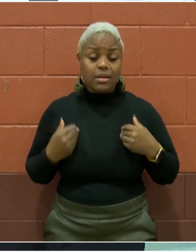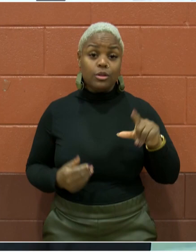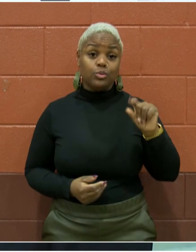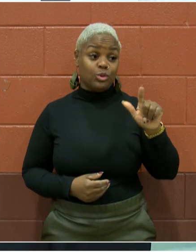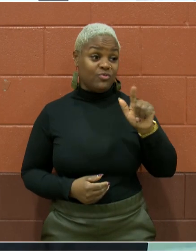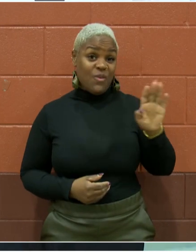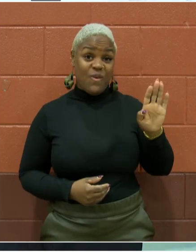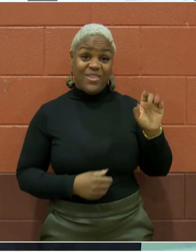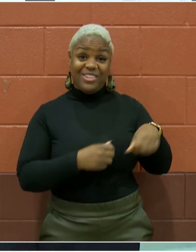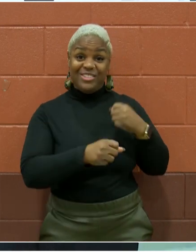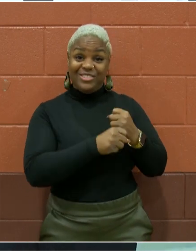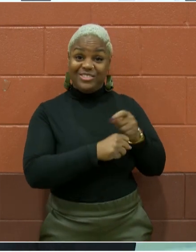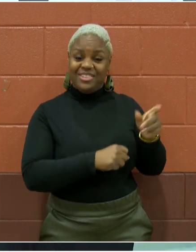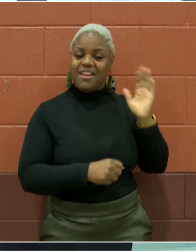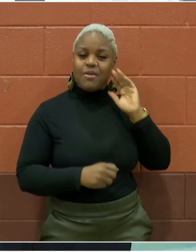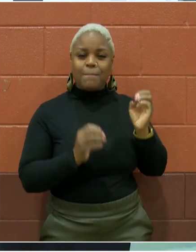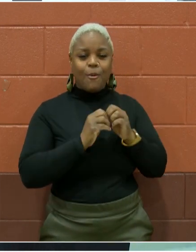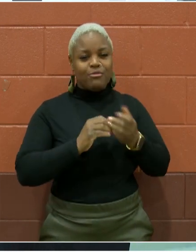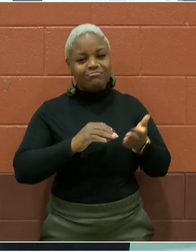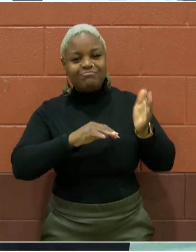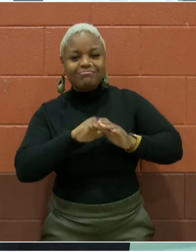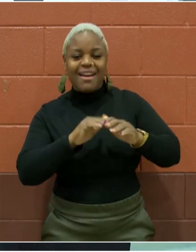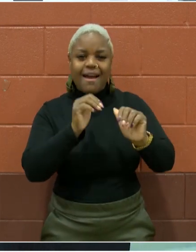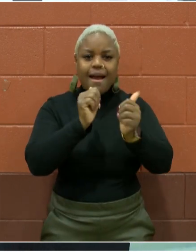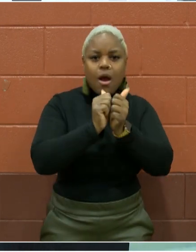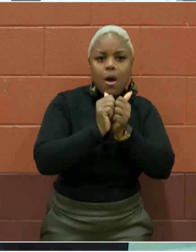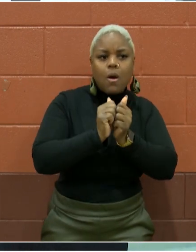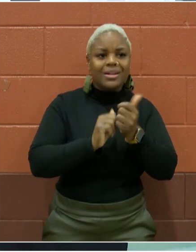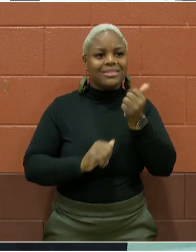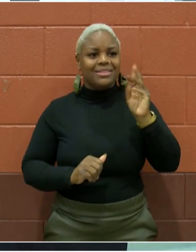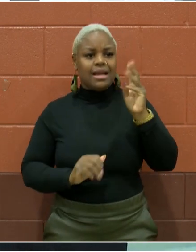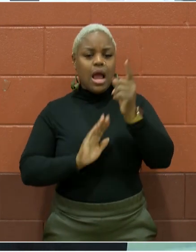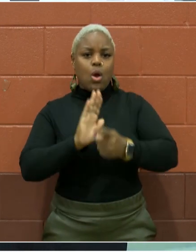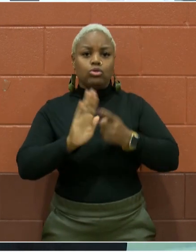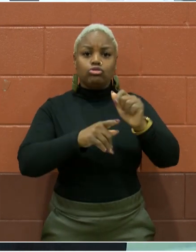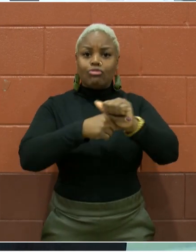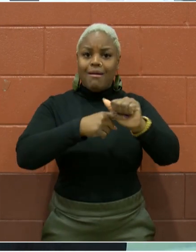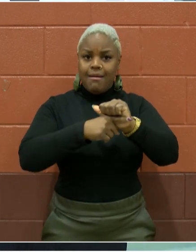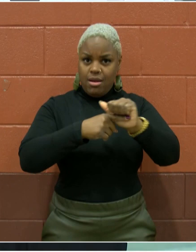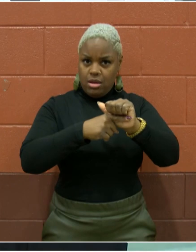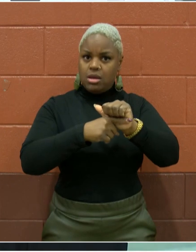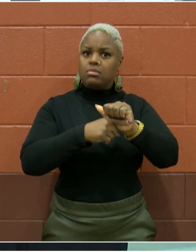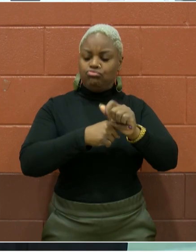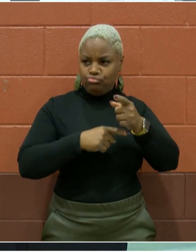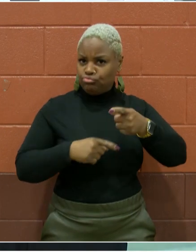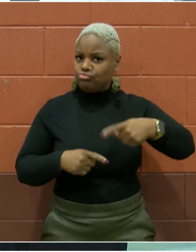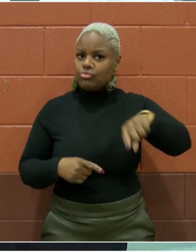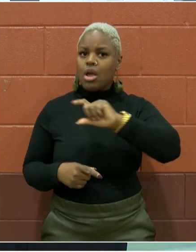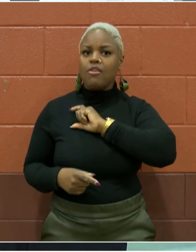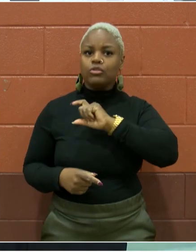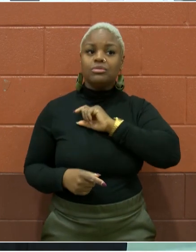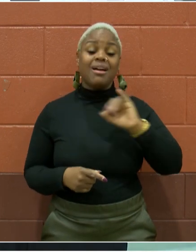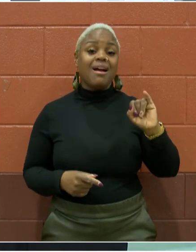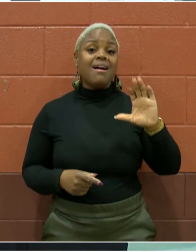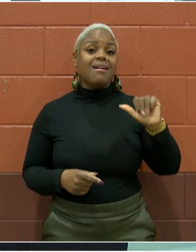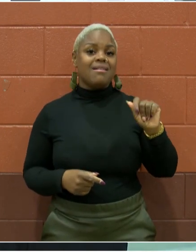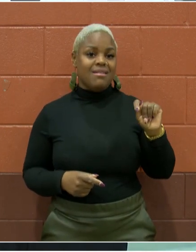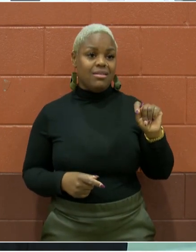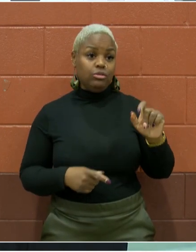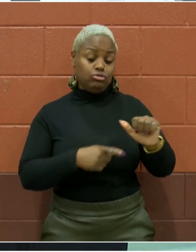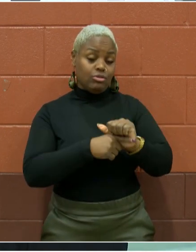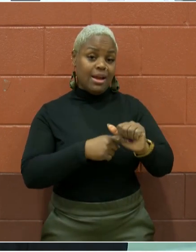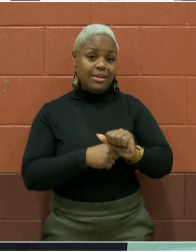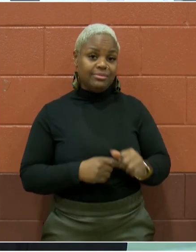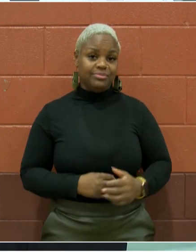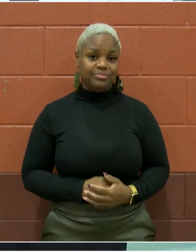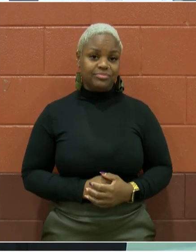training a step further by adopting the 16-hour integrating communications, assessment, and tactics training